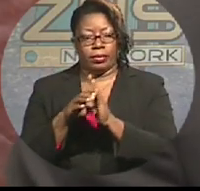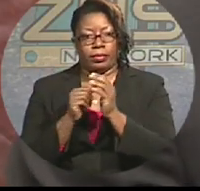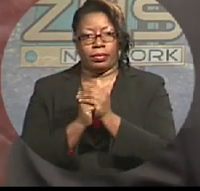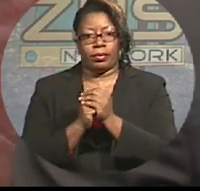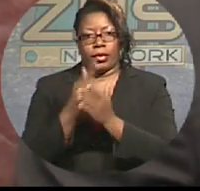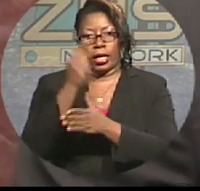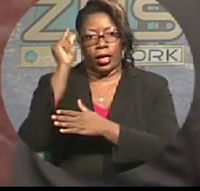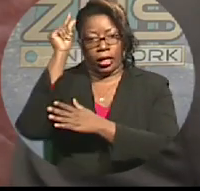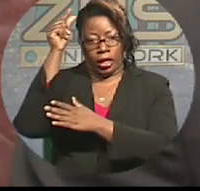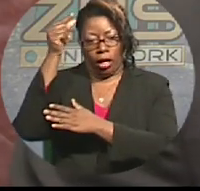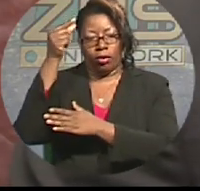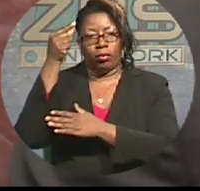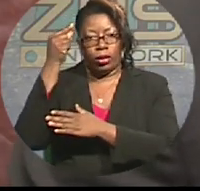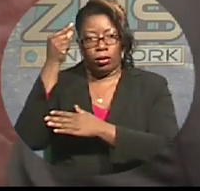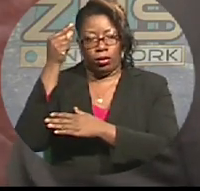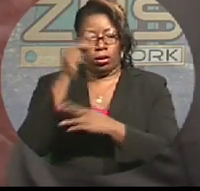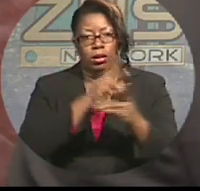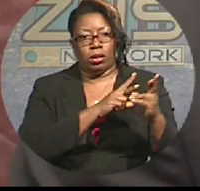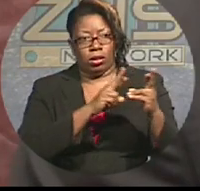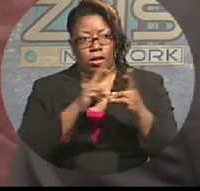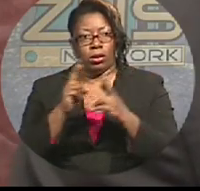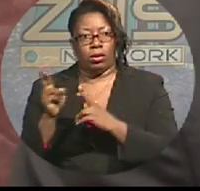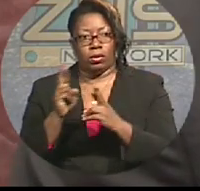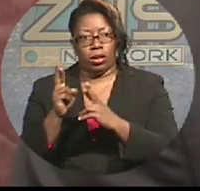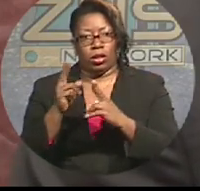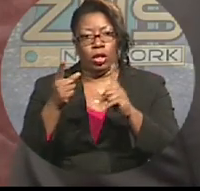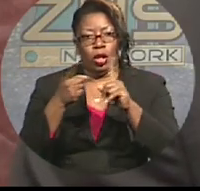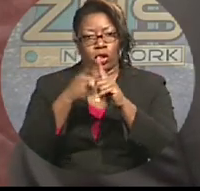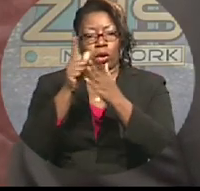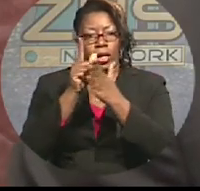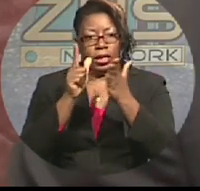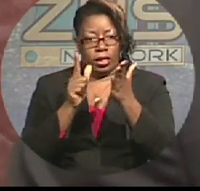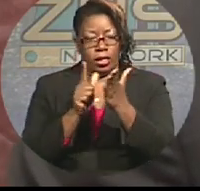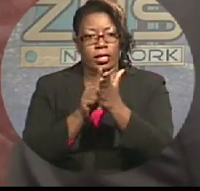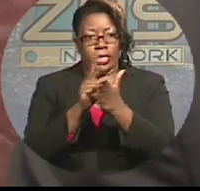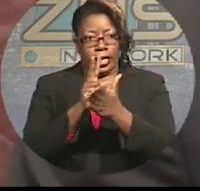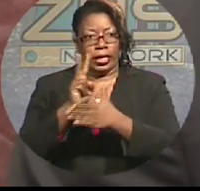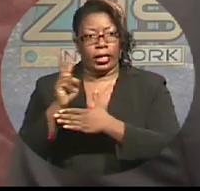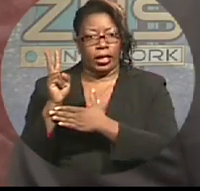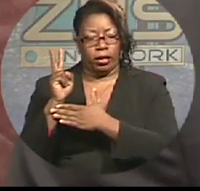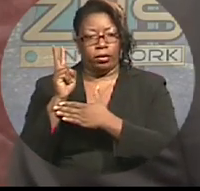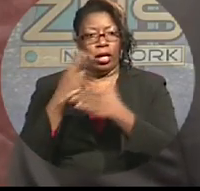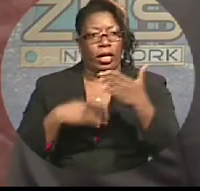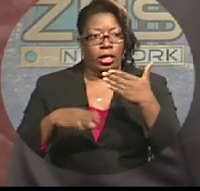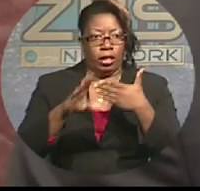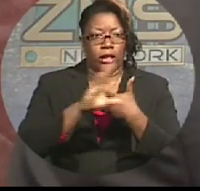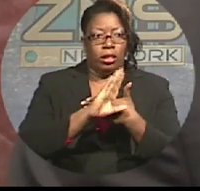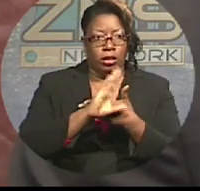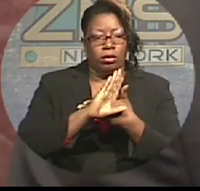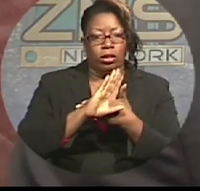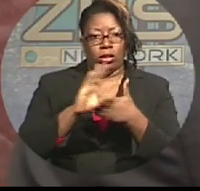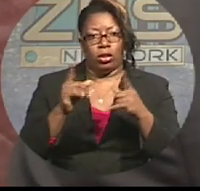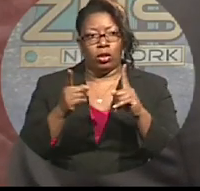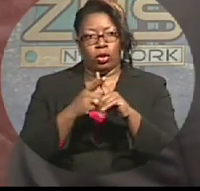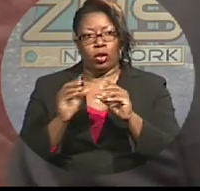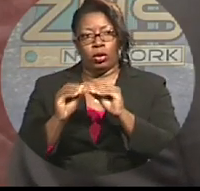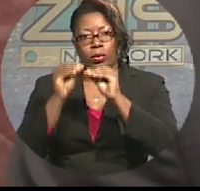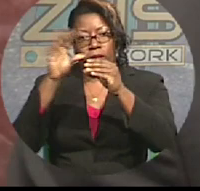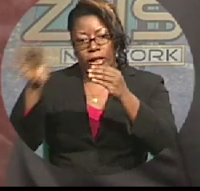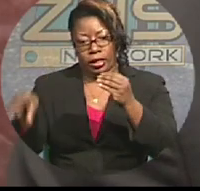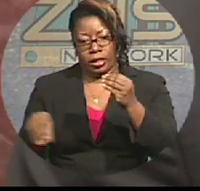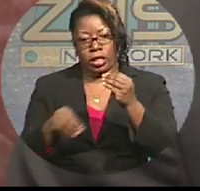The government is fully prepared to legislatively intervene to impose